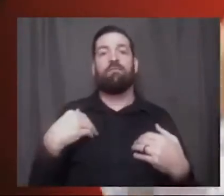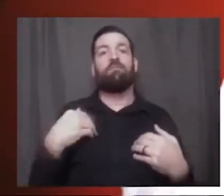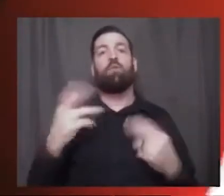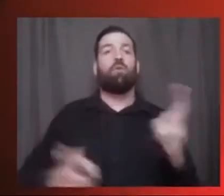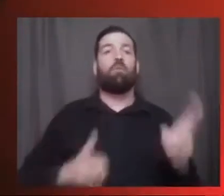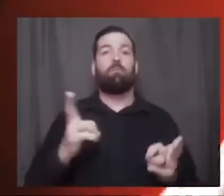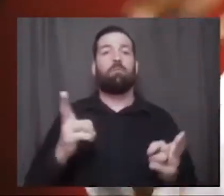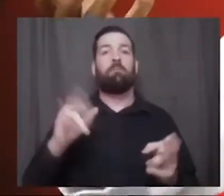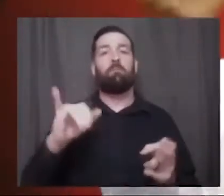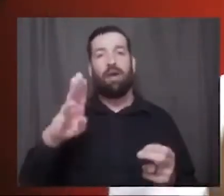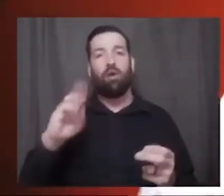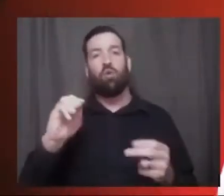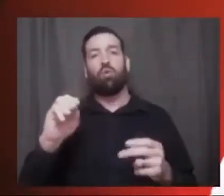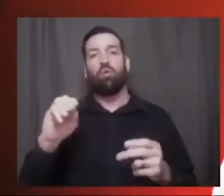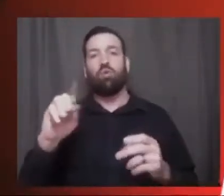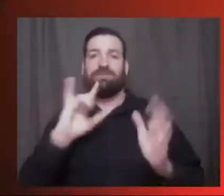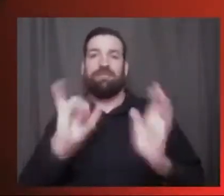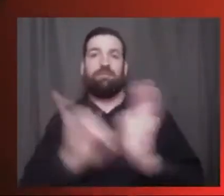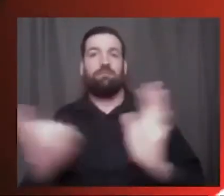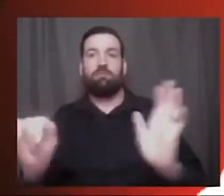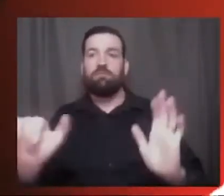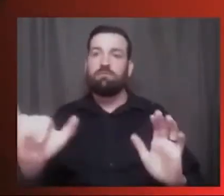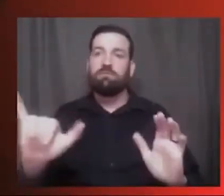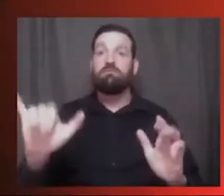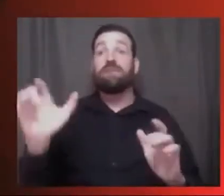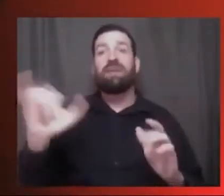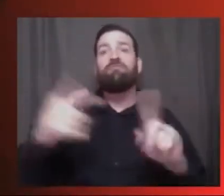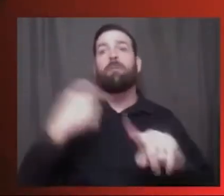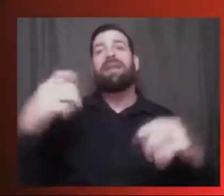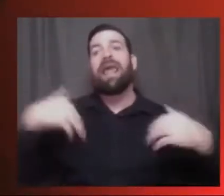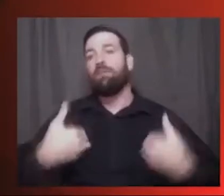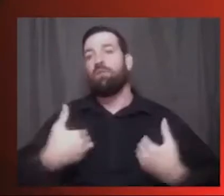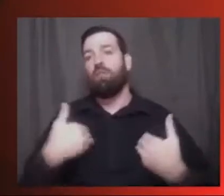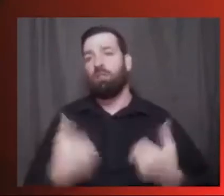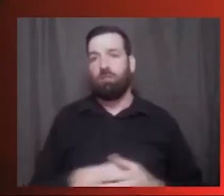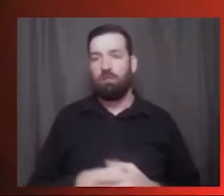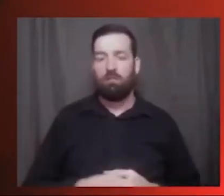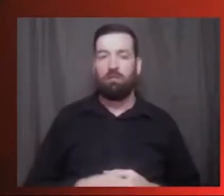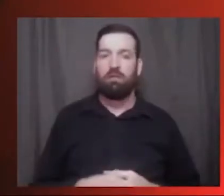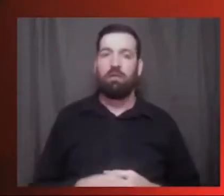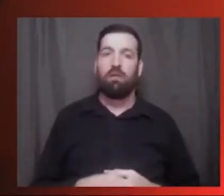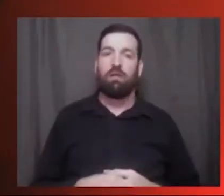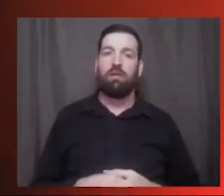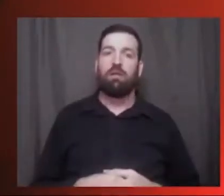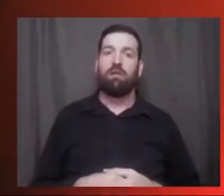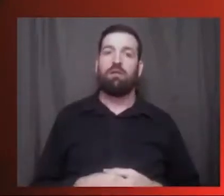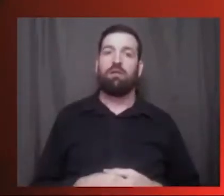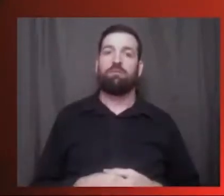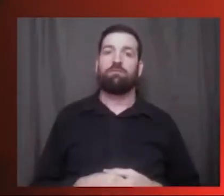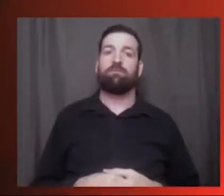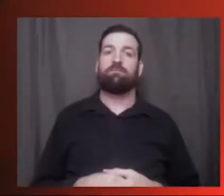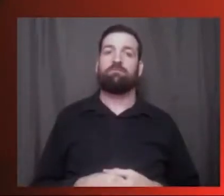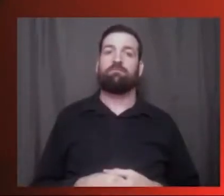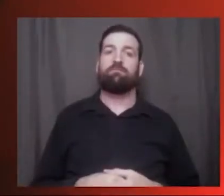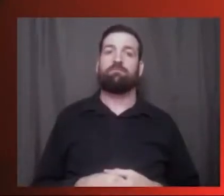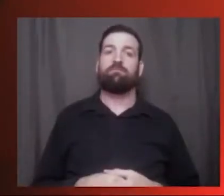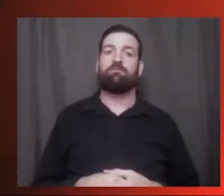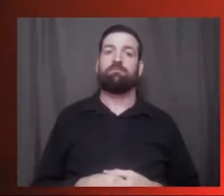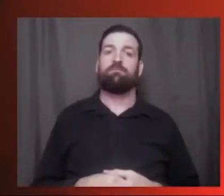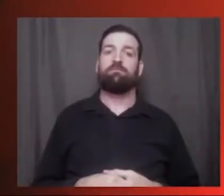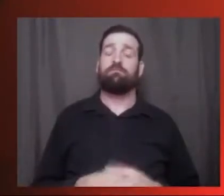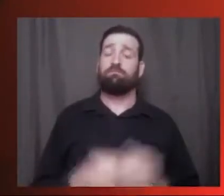some sort of an animal per se, Okay. so that kind of thing. So I think so by a lot of times though